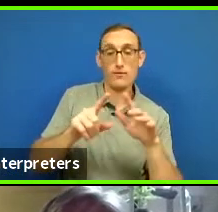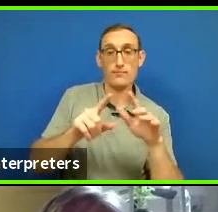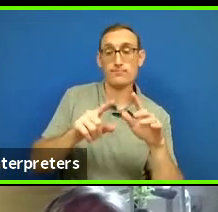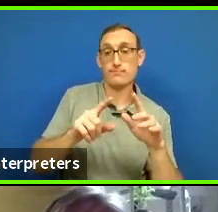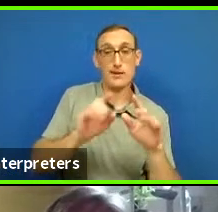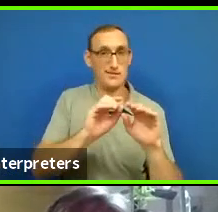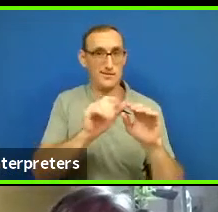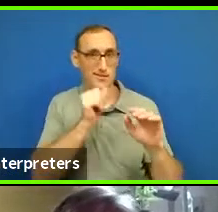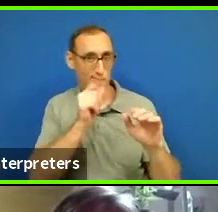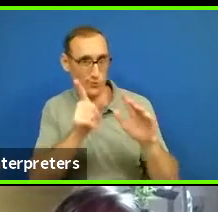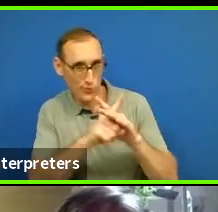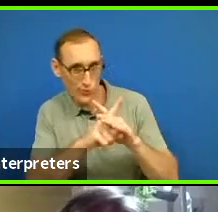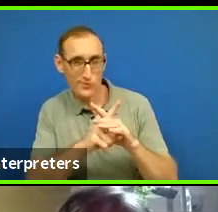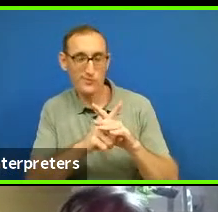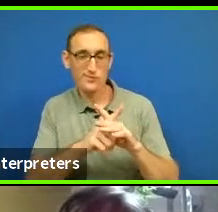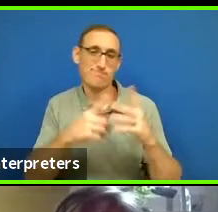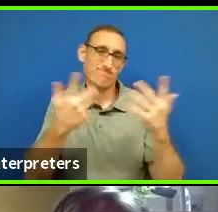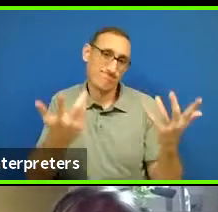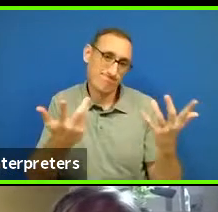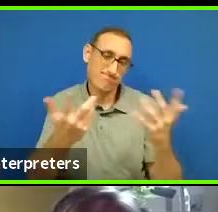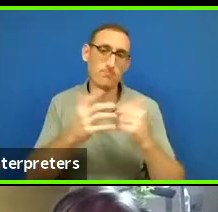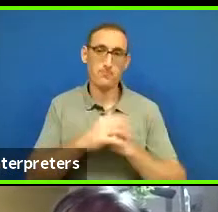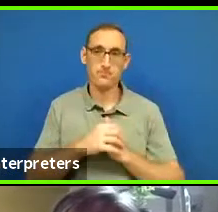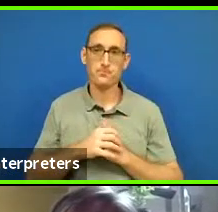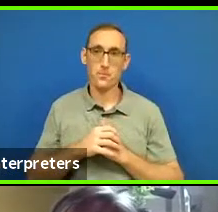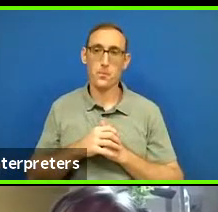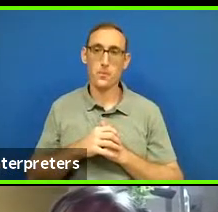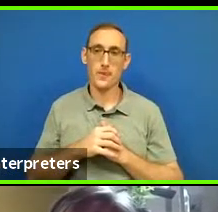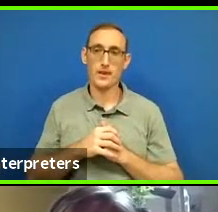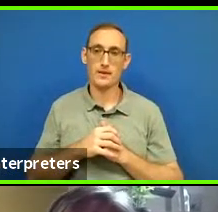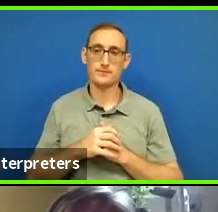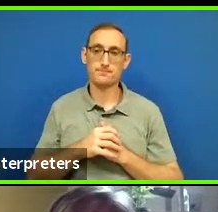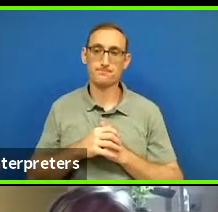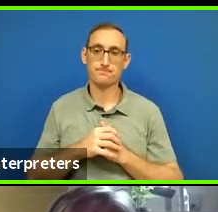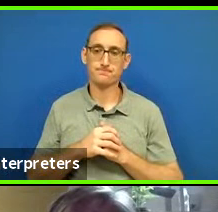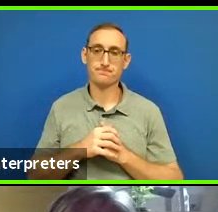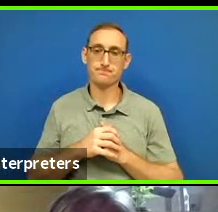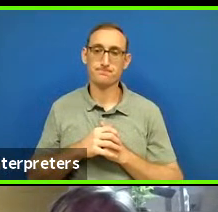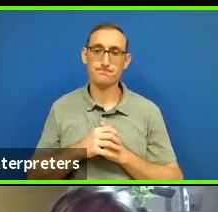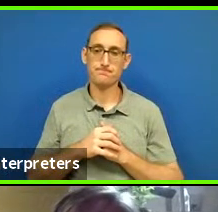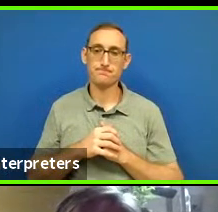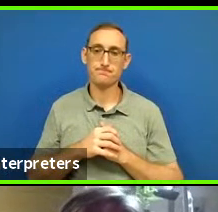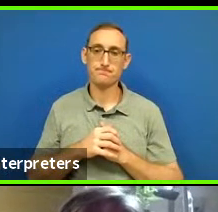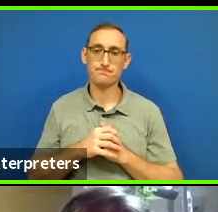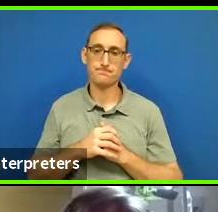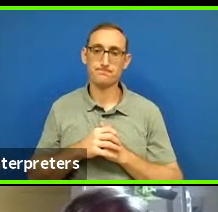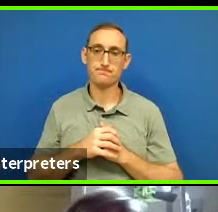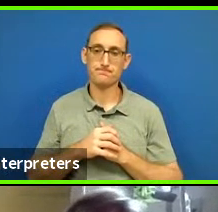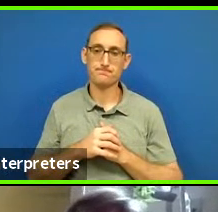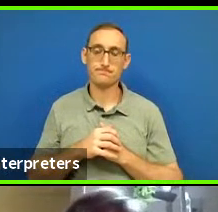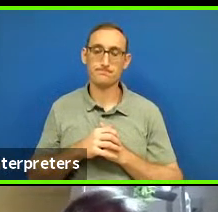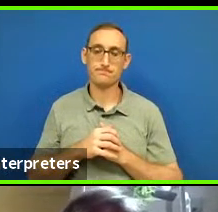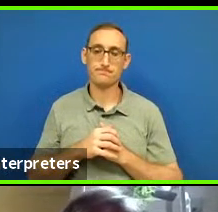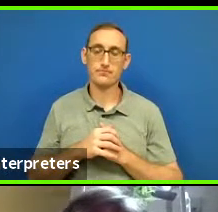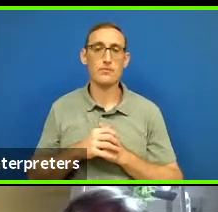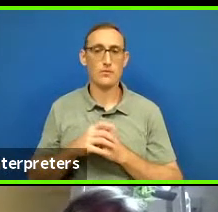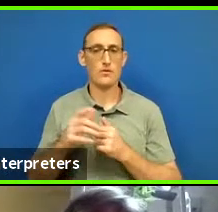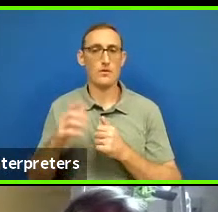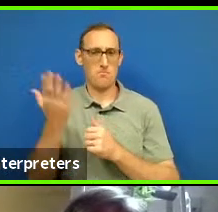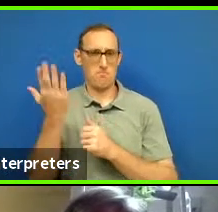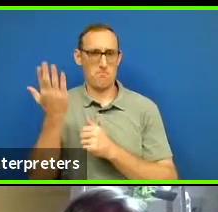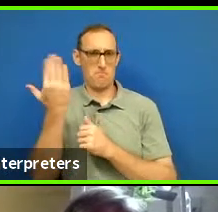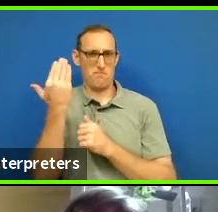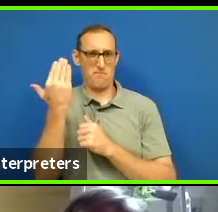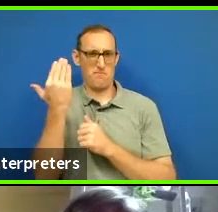can do, and thank you for that, Mr. Stevens, is we've put it out there, and we have, I mean, it's video. So for families that weren't able to